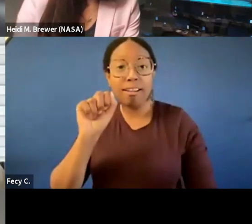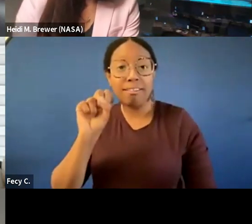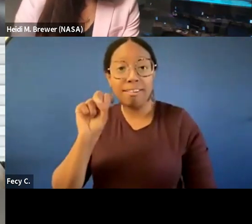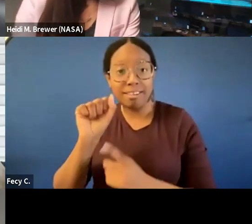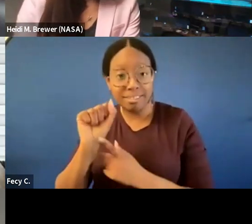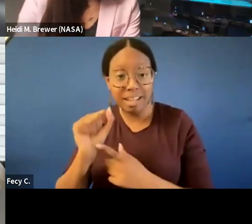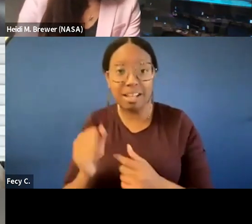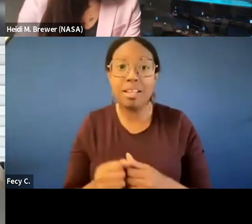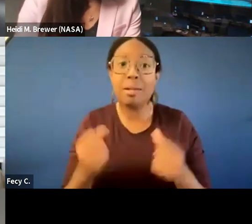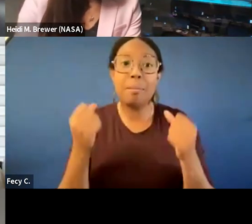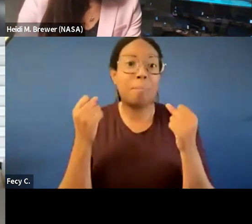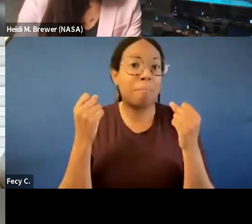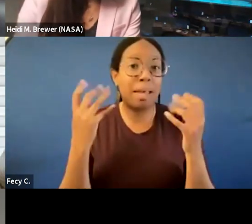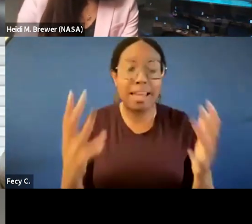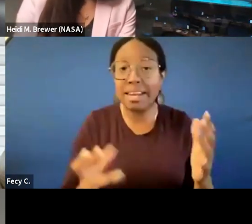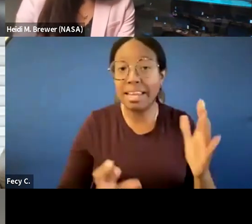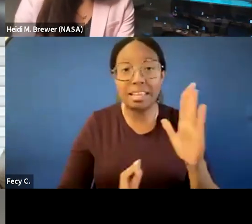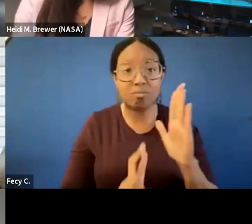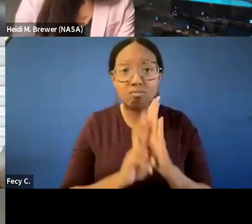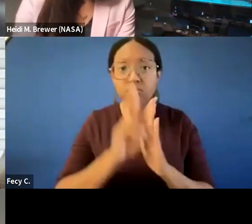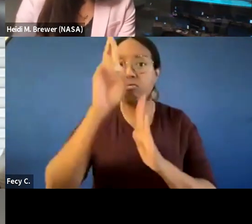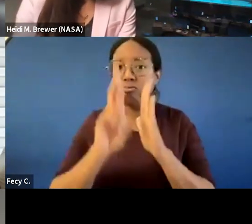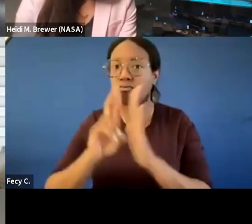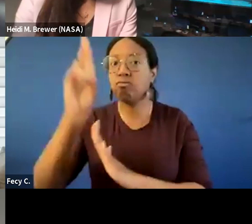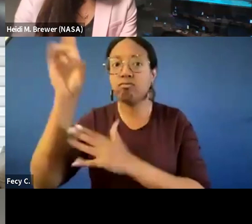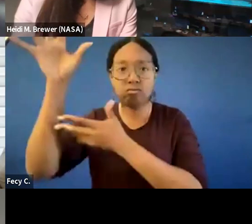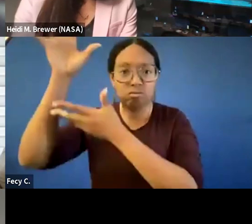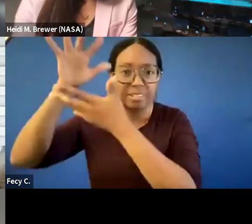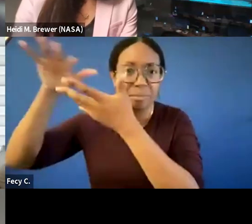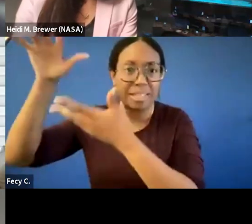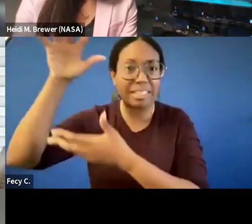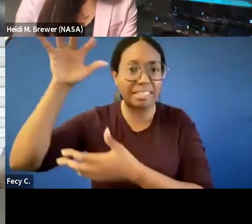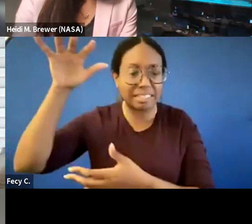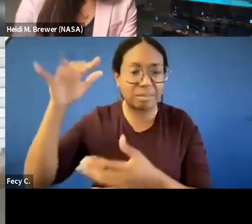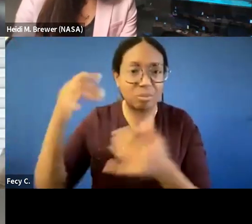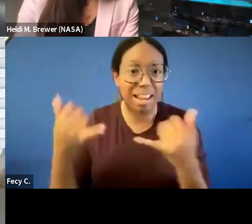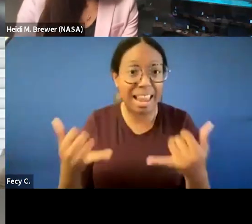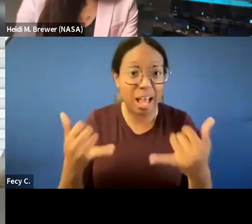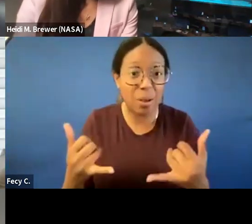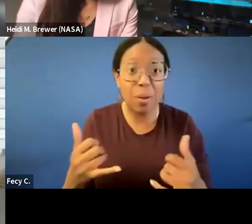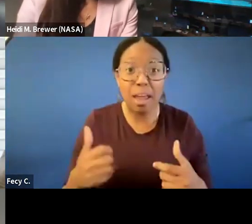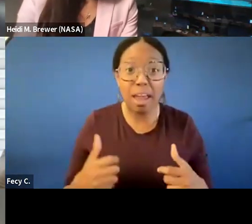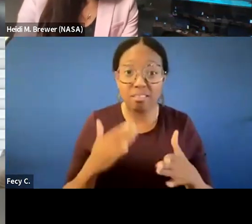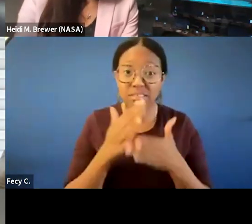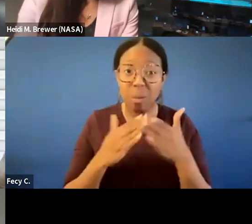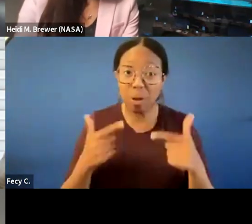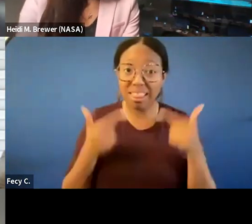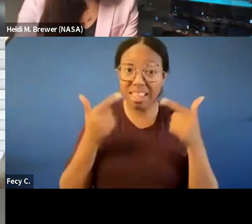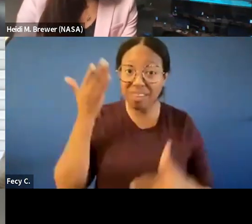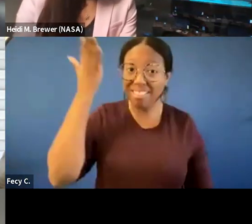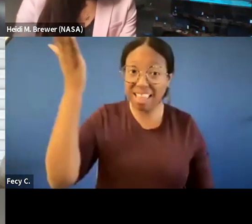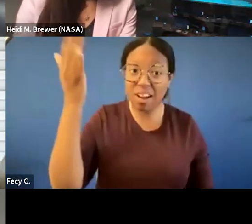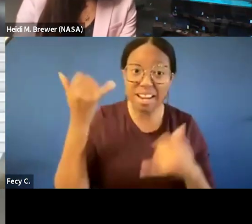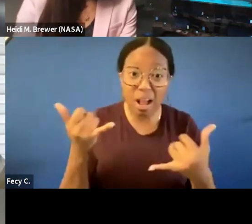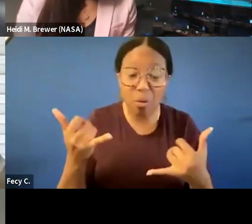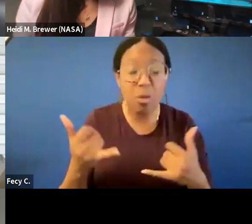have a number of astronauts in space right now on the International Space Station. And my job is similar to, I guess, what you would consider like an